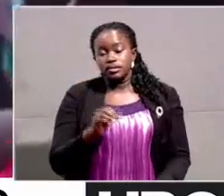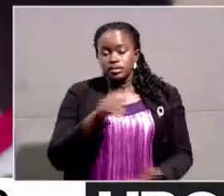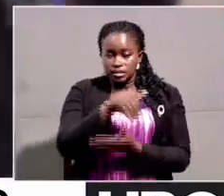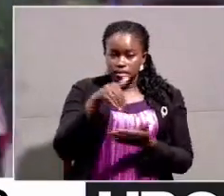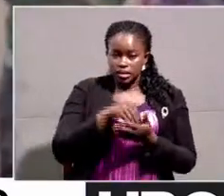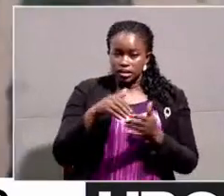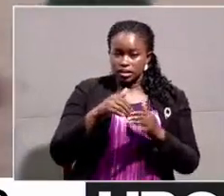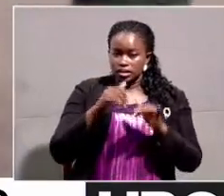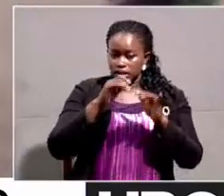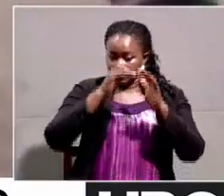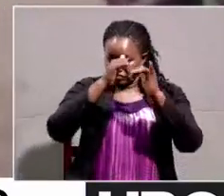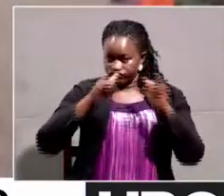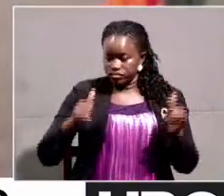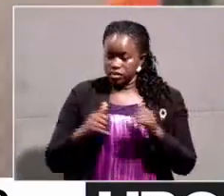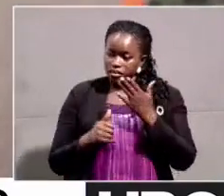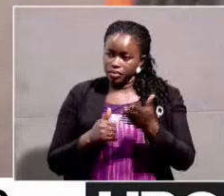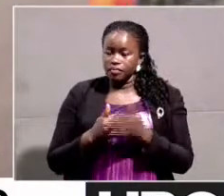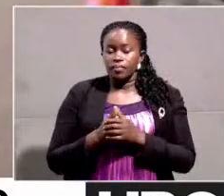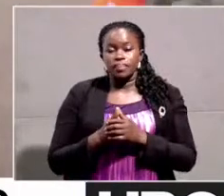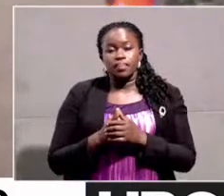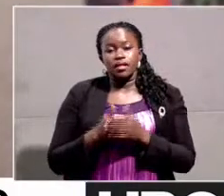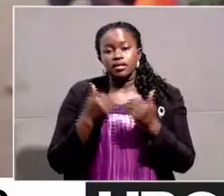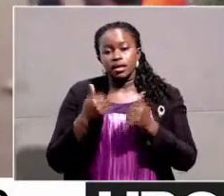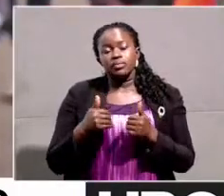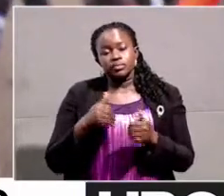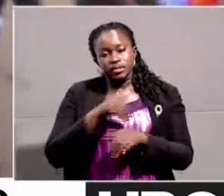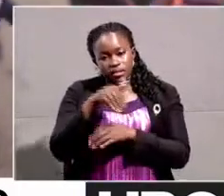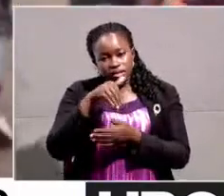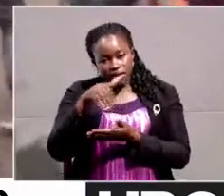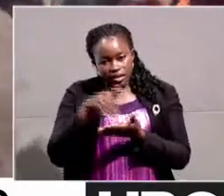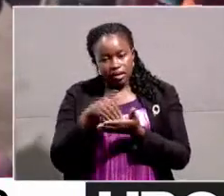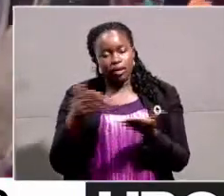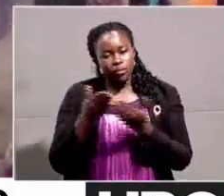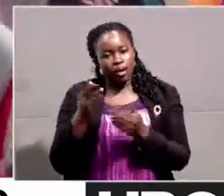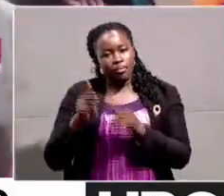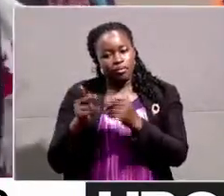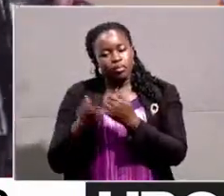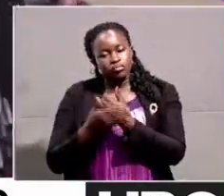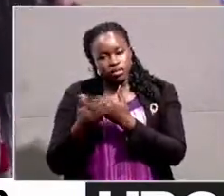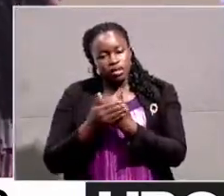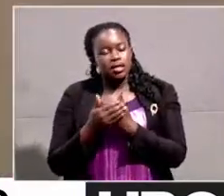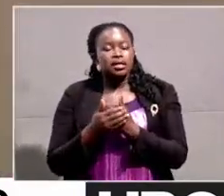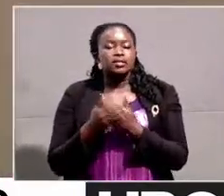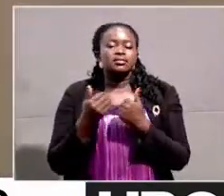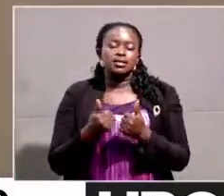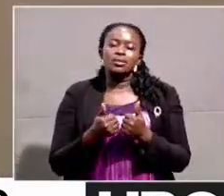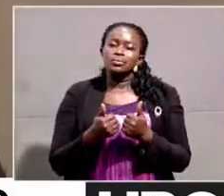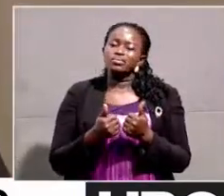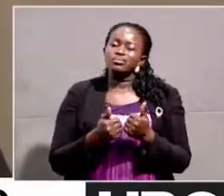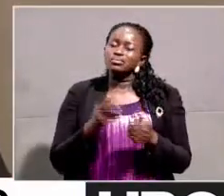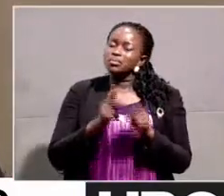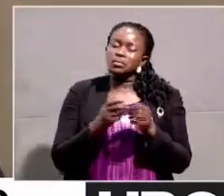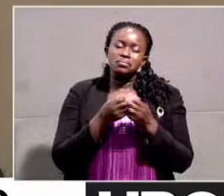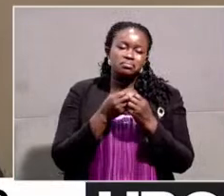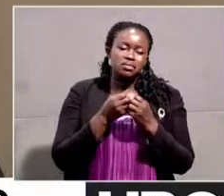The isolation center has been overwhelmed as COVID numbers increase. The isolation